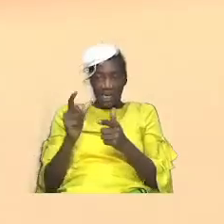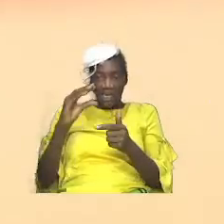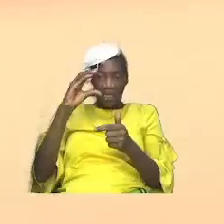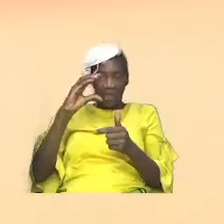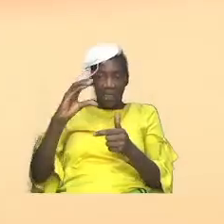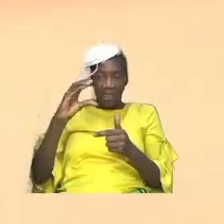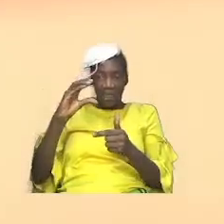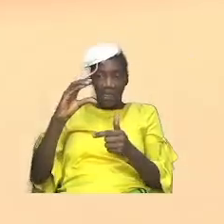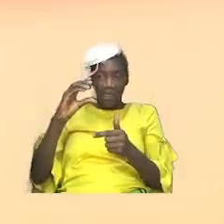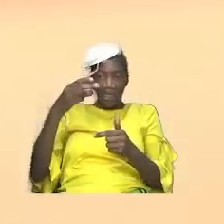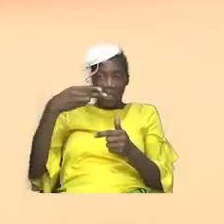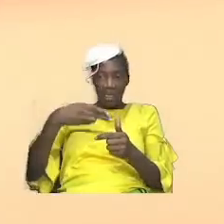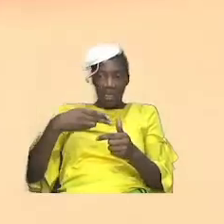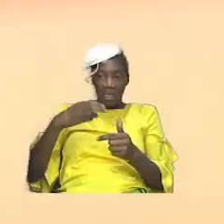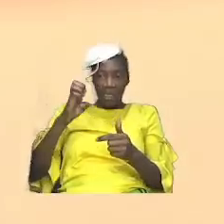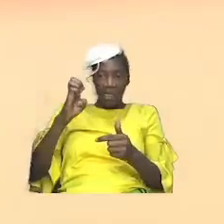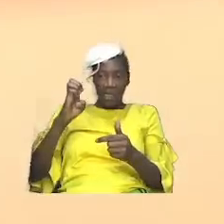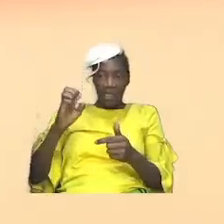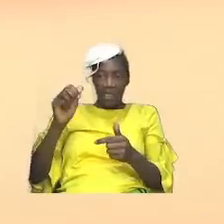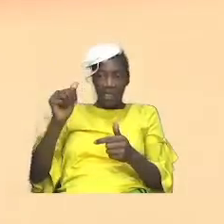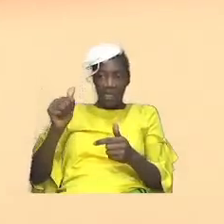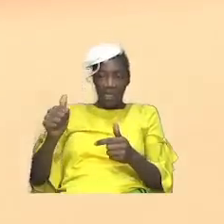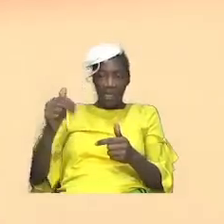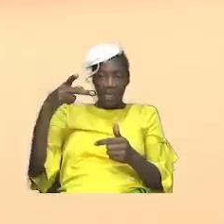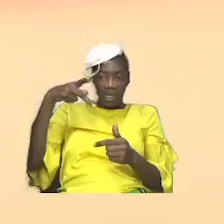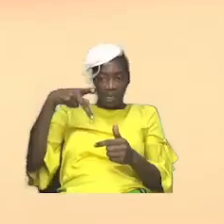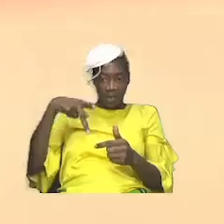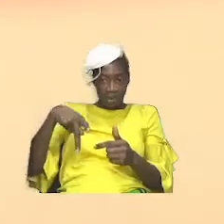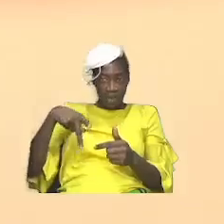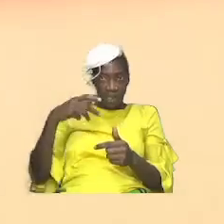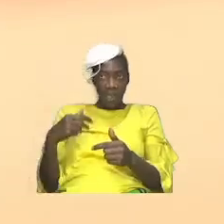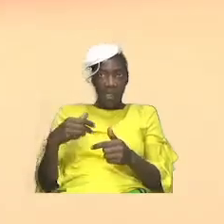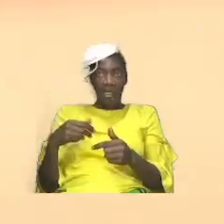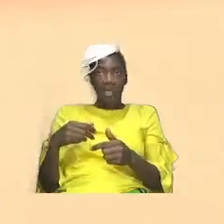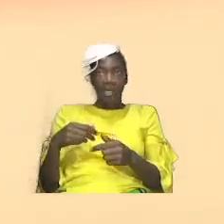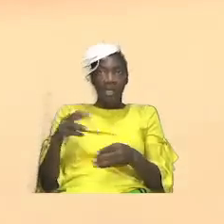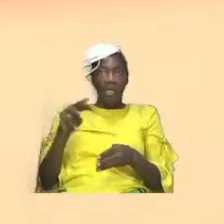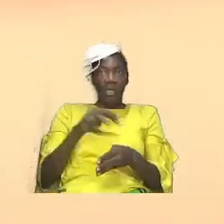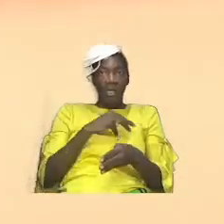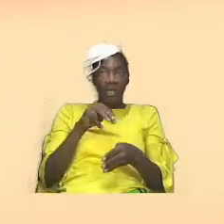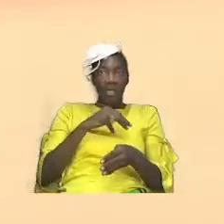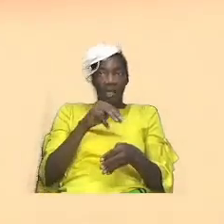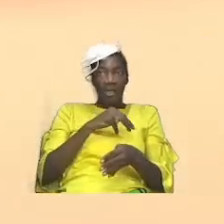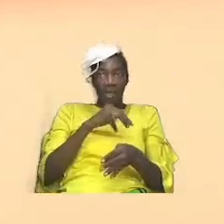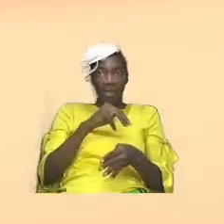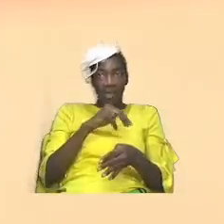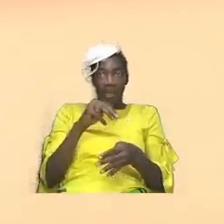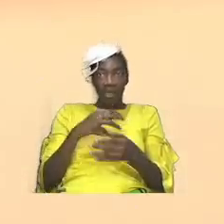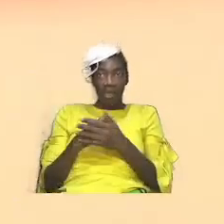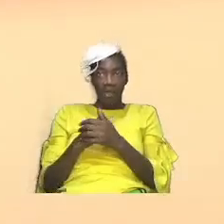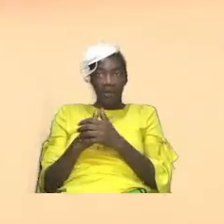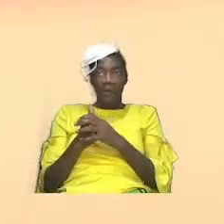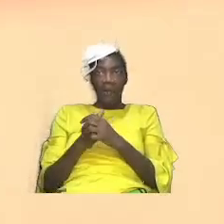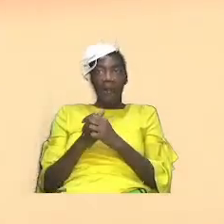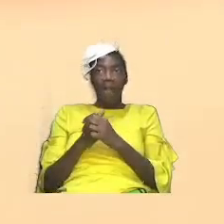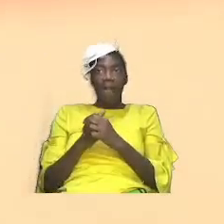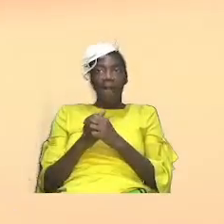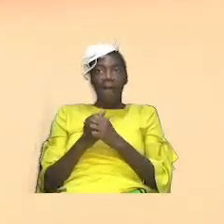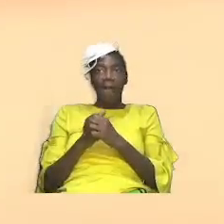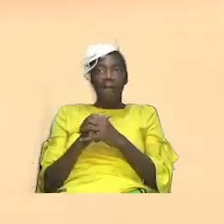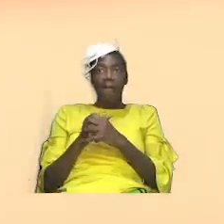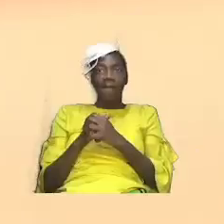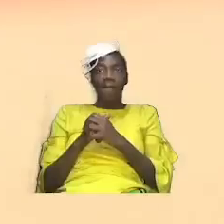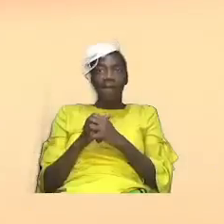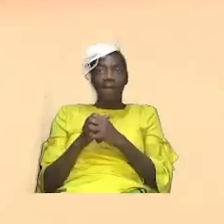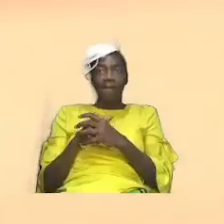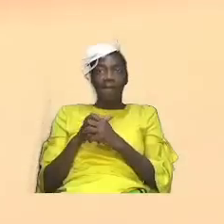lazy. The slothful servant and the Bible talk. Boy, I think I'm taking too much time here, so, you know, because we have more slides to run through. But pardon me, it's a